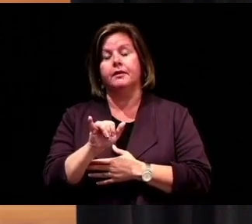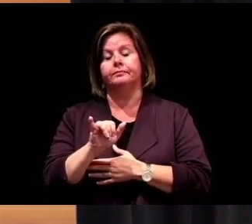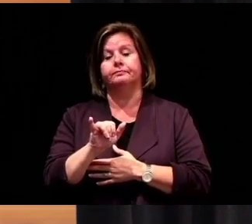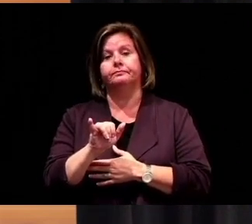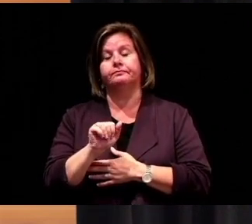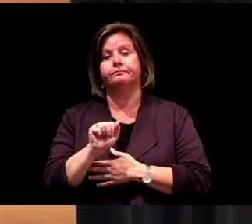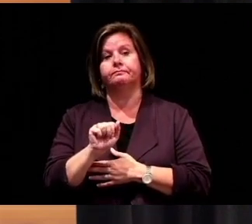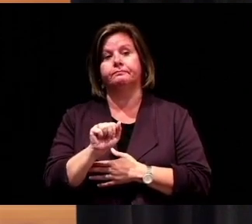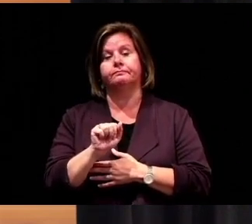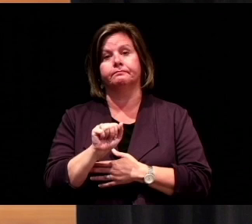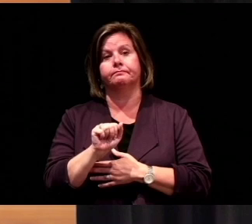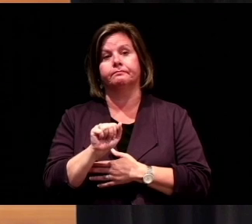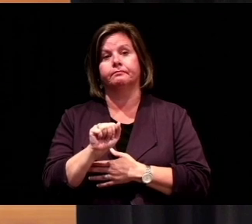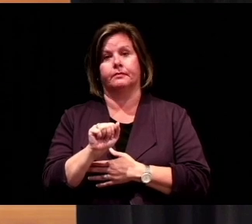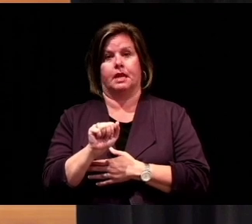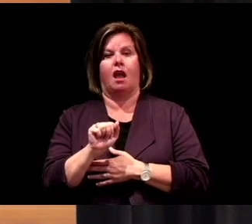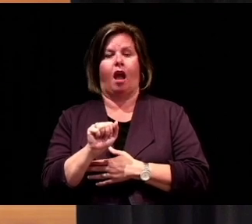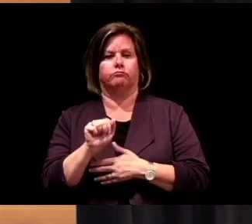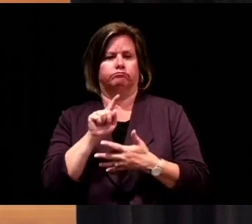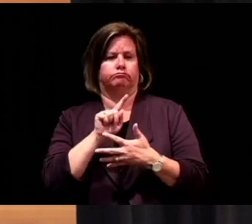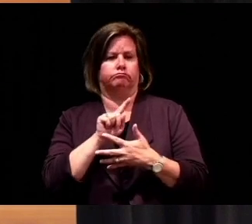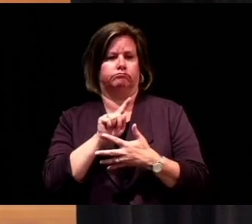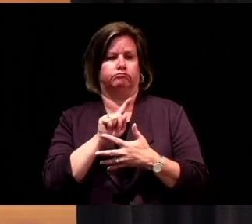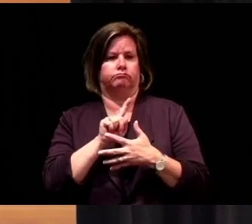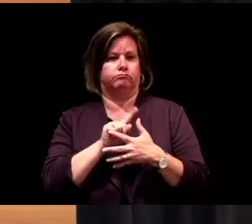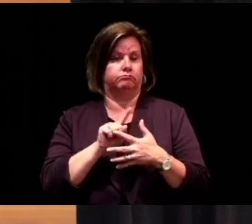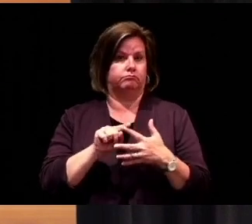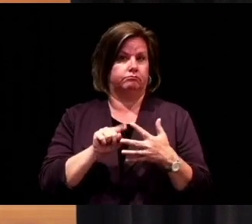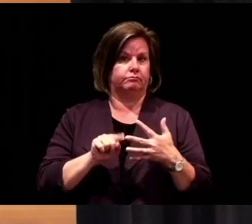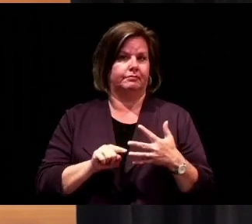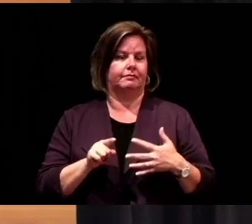we are not doing real well. First off,